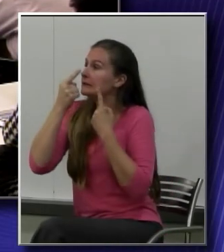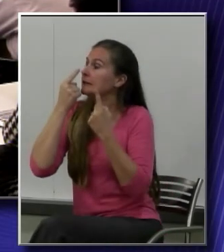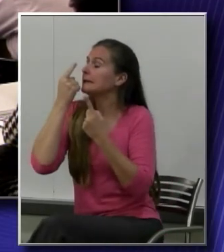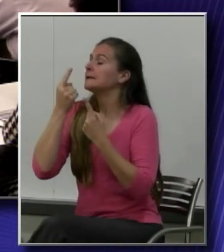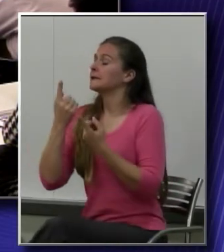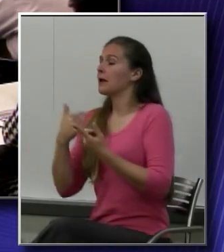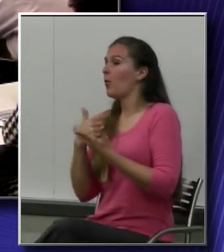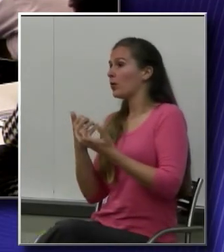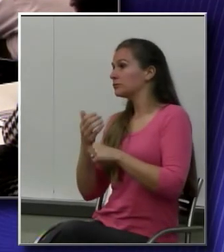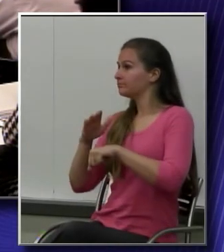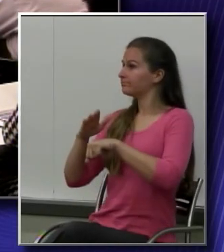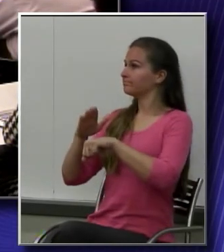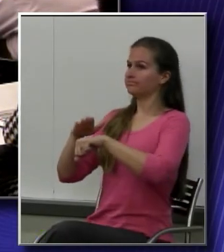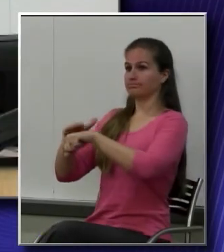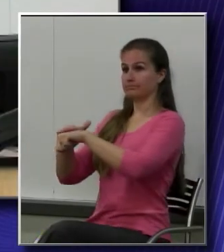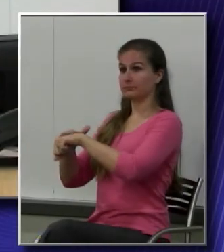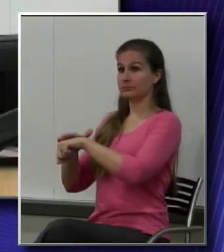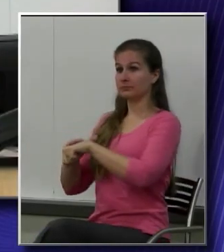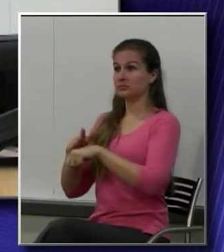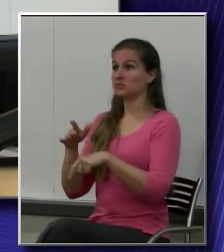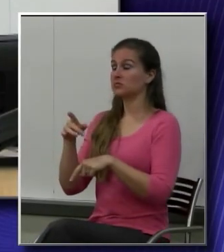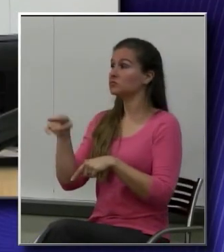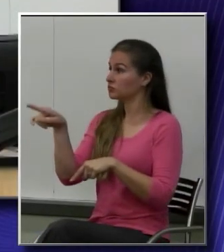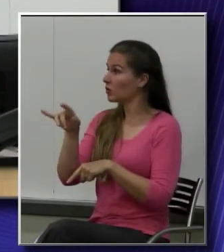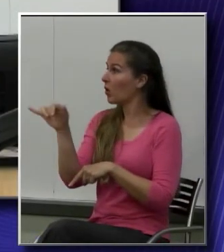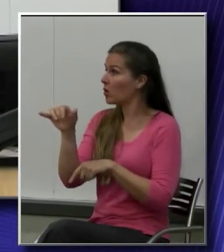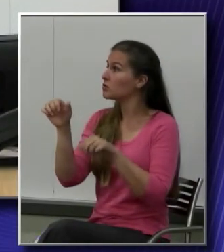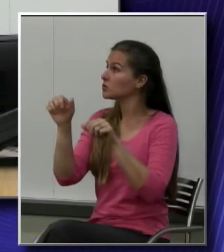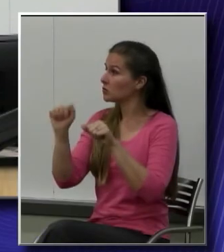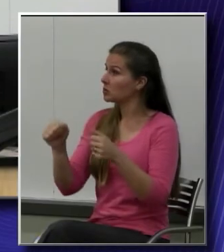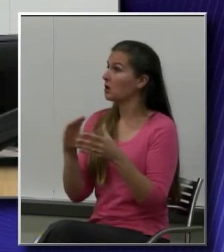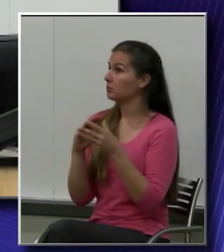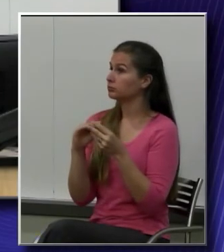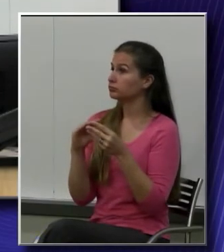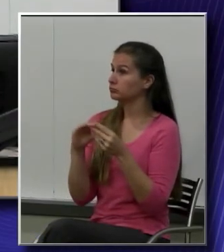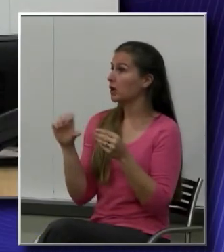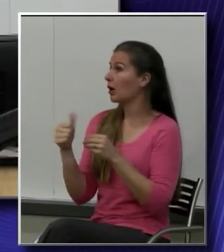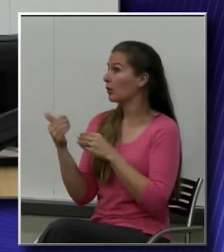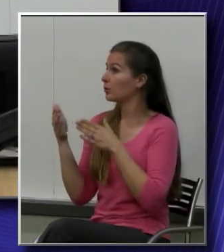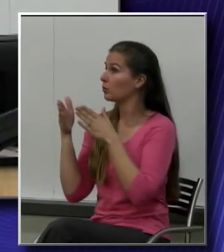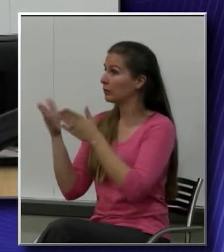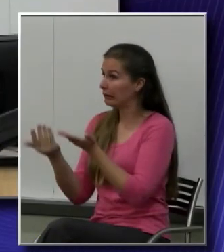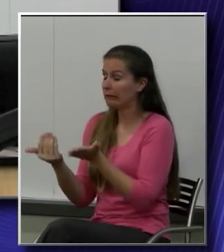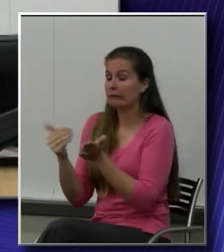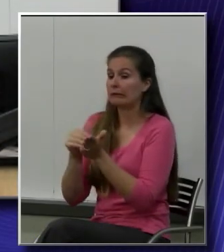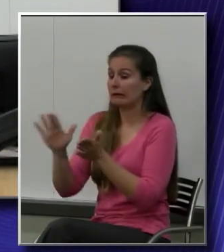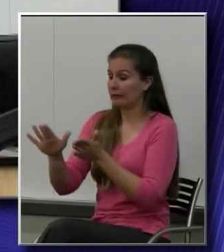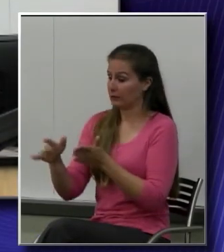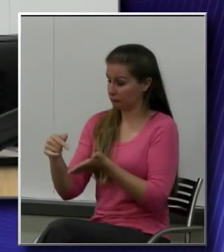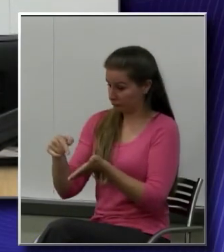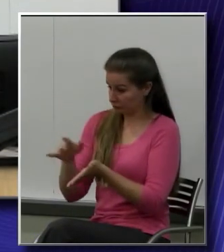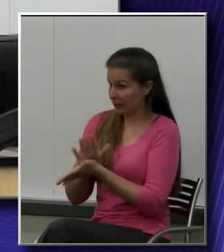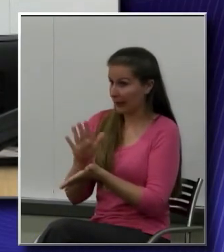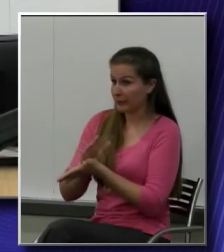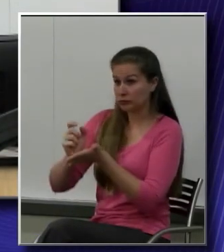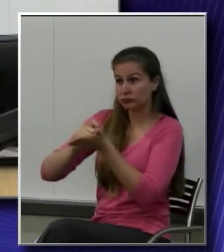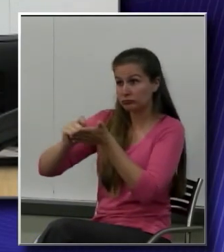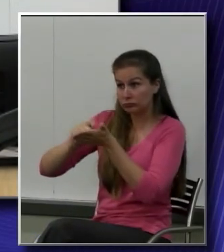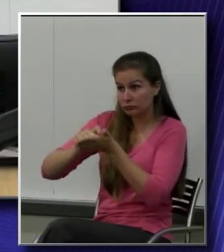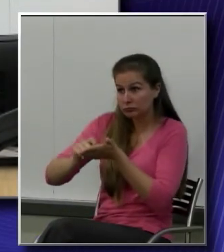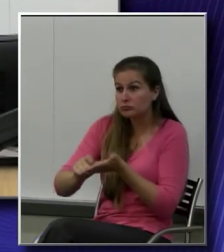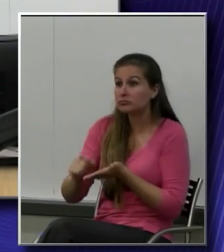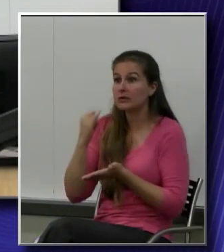remind you that there are other ways that you can provide input this evening. The comment cards, if you have written